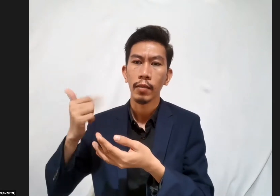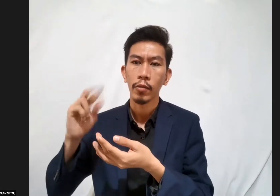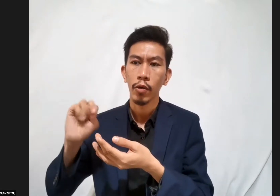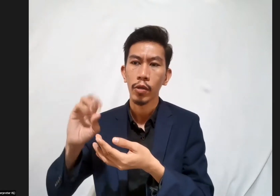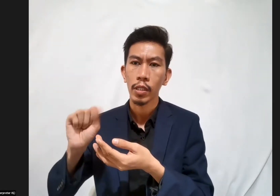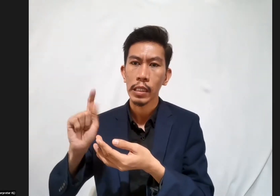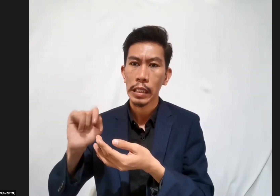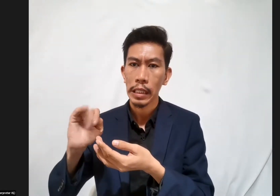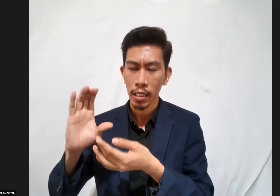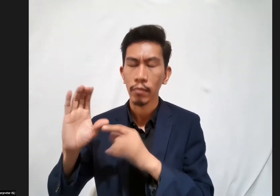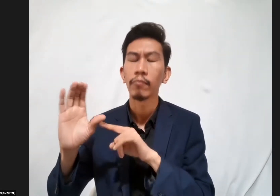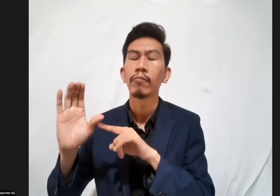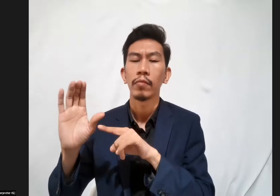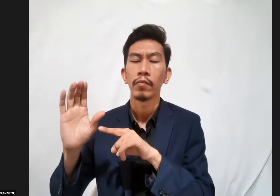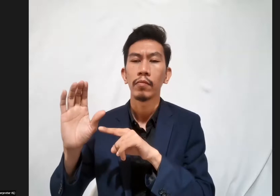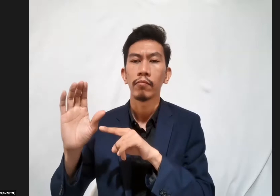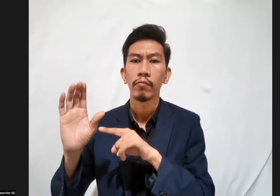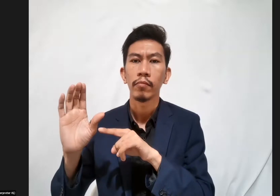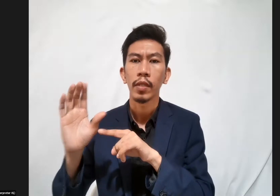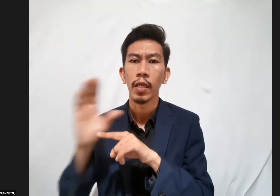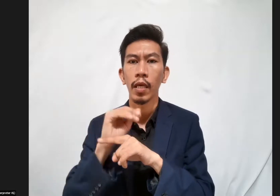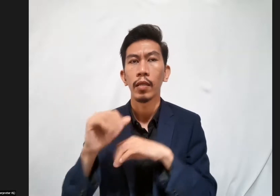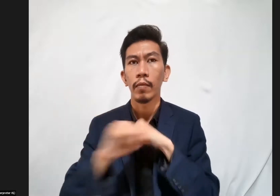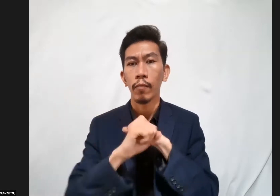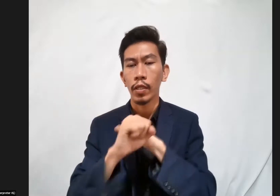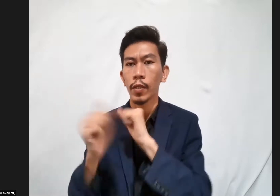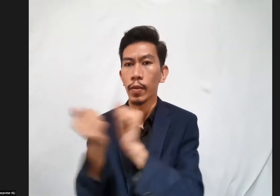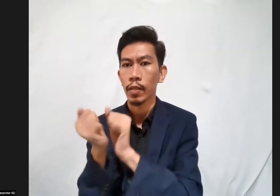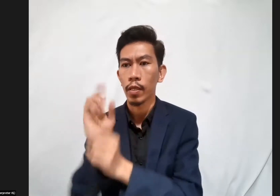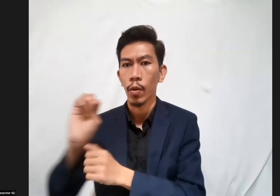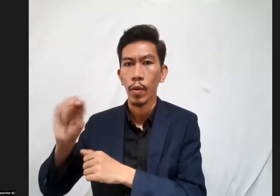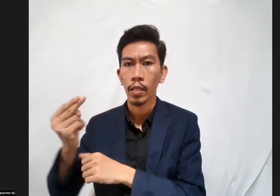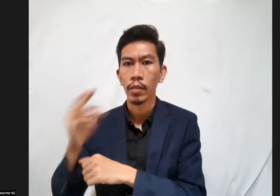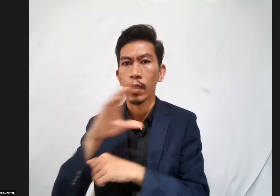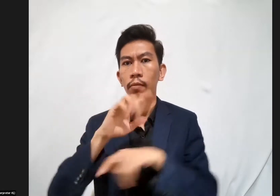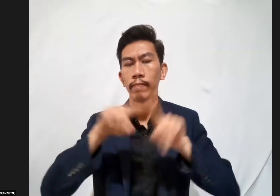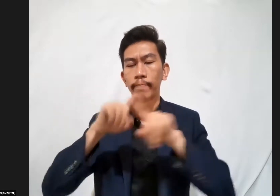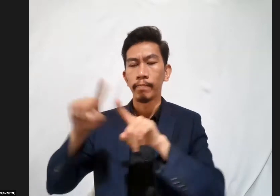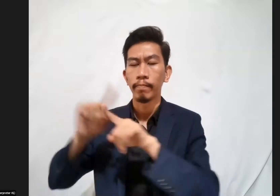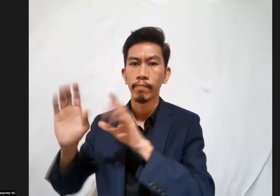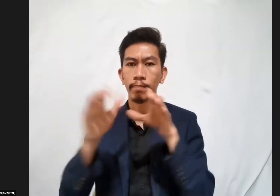still doing advocacy with the DOH and with the other civic groups.